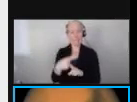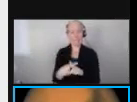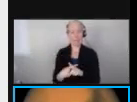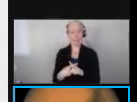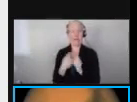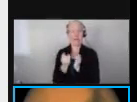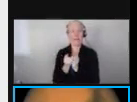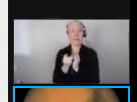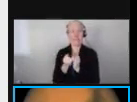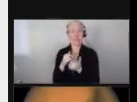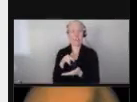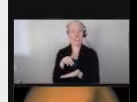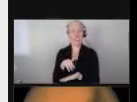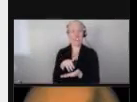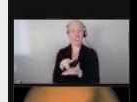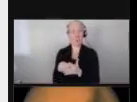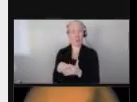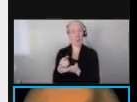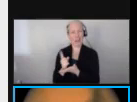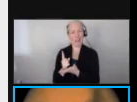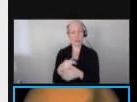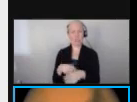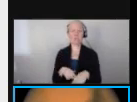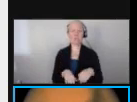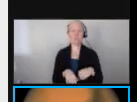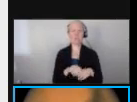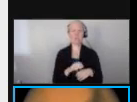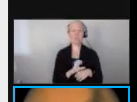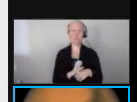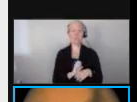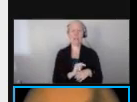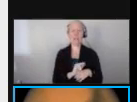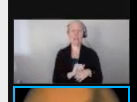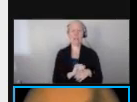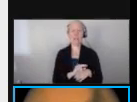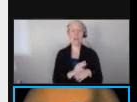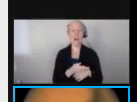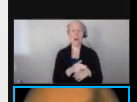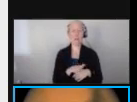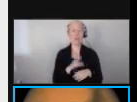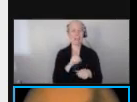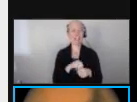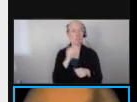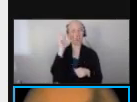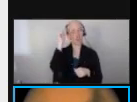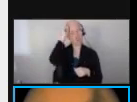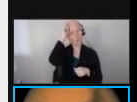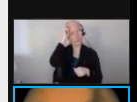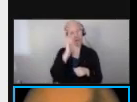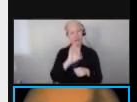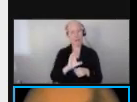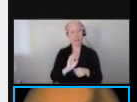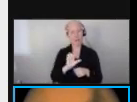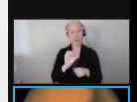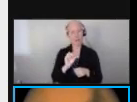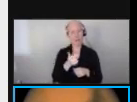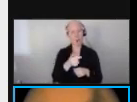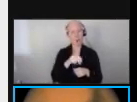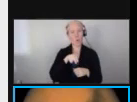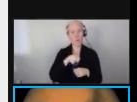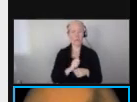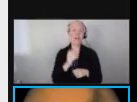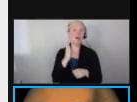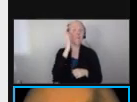week. The NBHAB facility is in Cologne, Germany, and that's where we do our bed rest studies. We've done